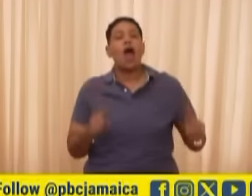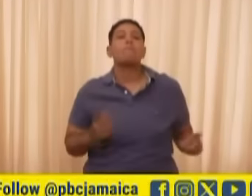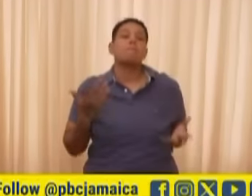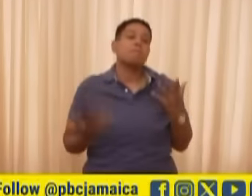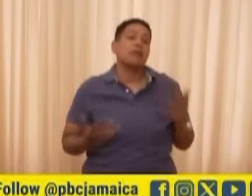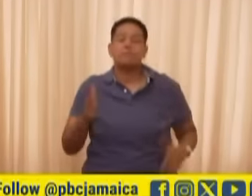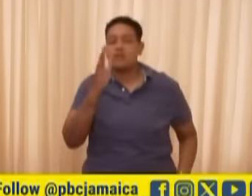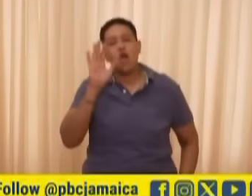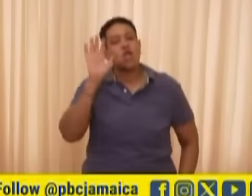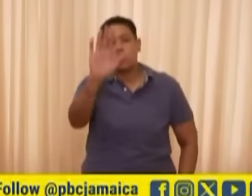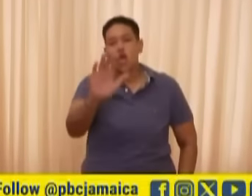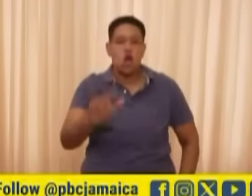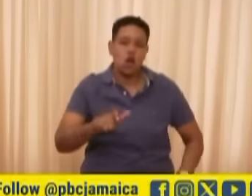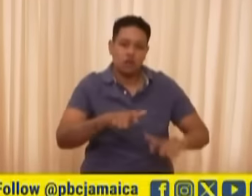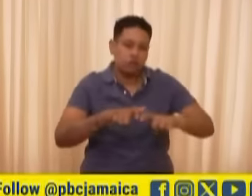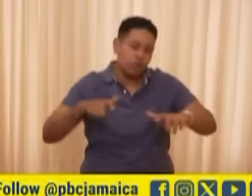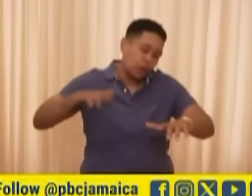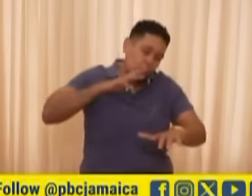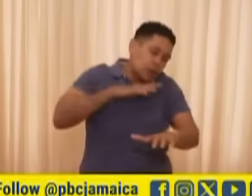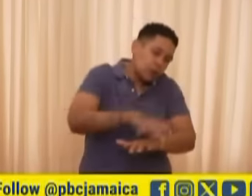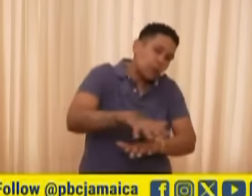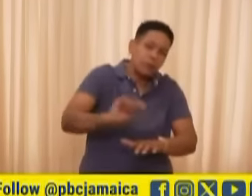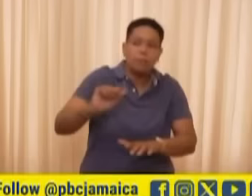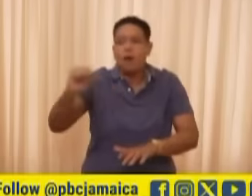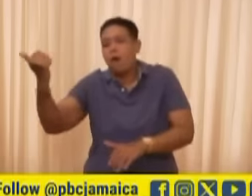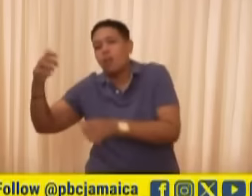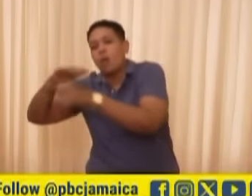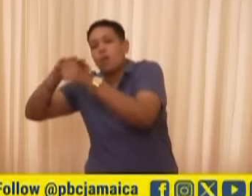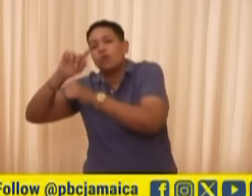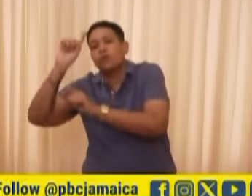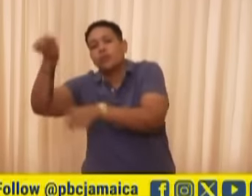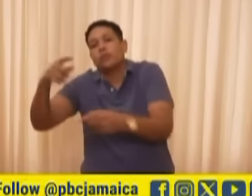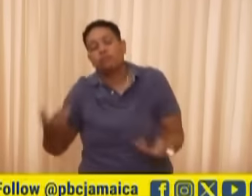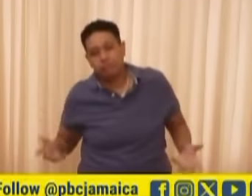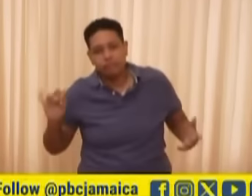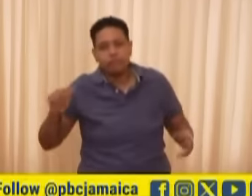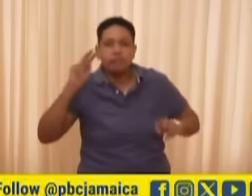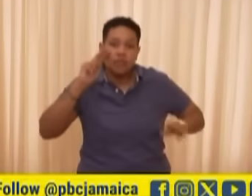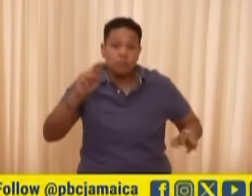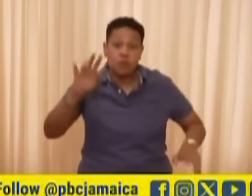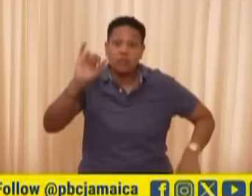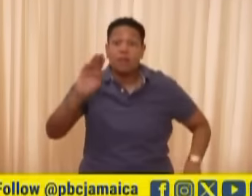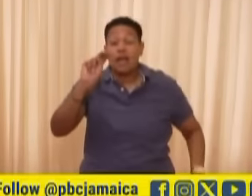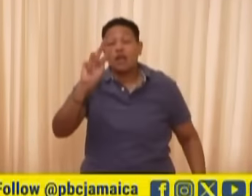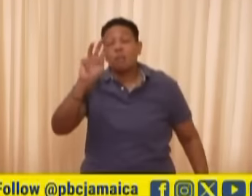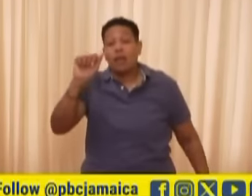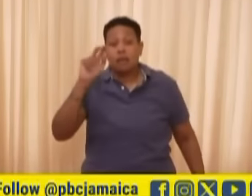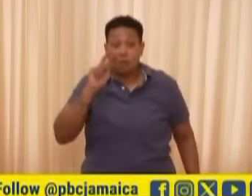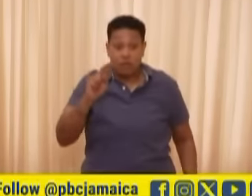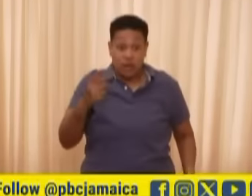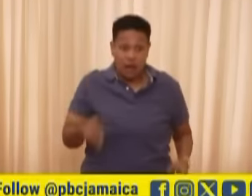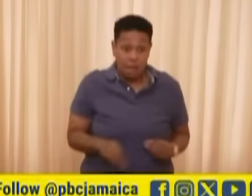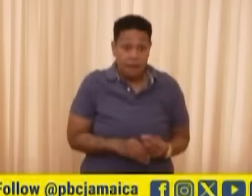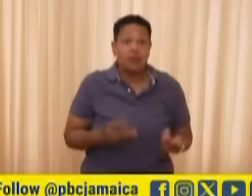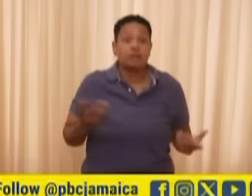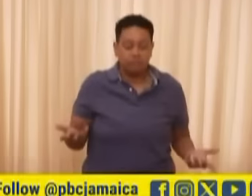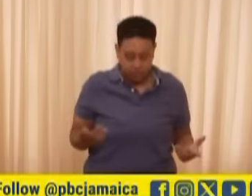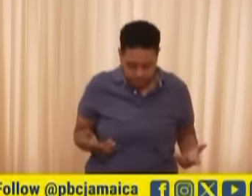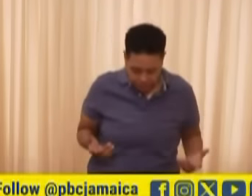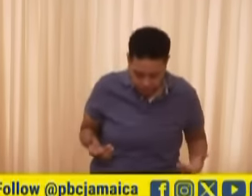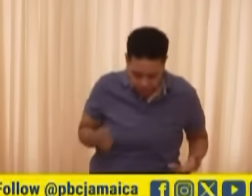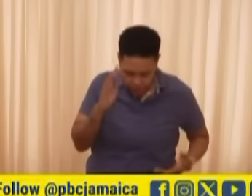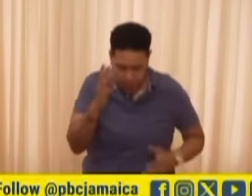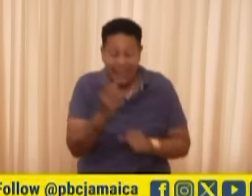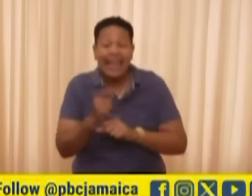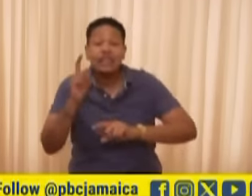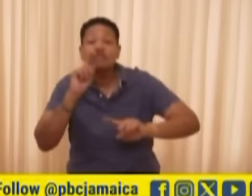it may not be in your locality. That is being monitored by the NWA, and we'll get